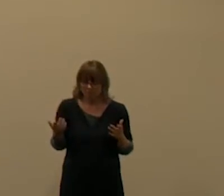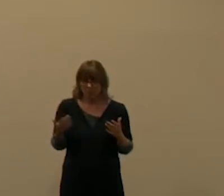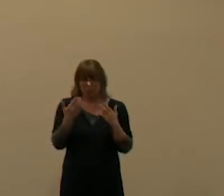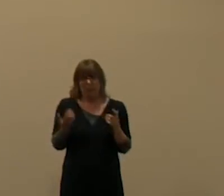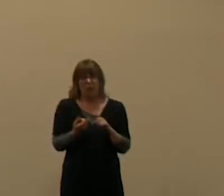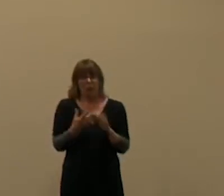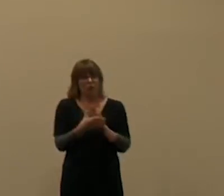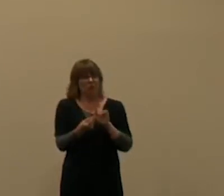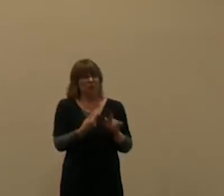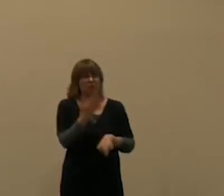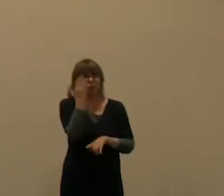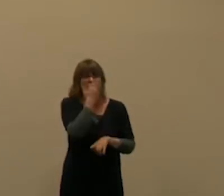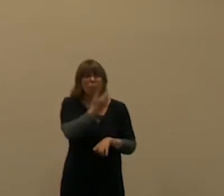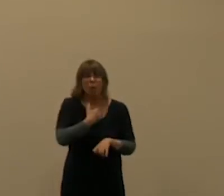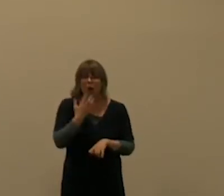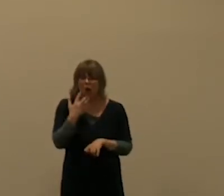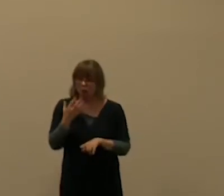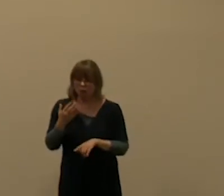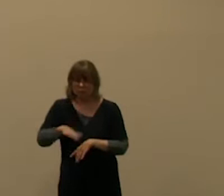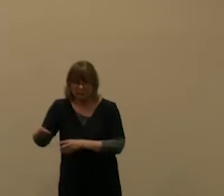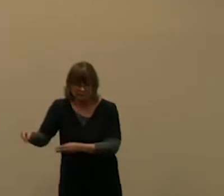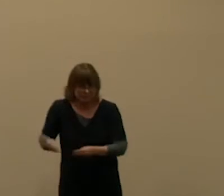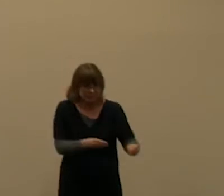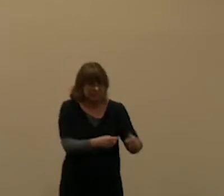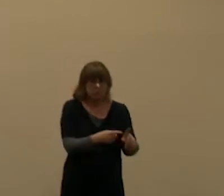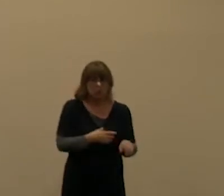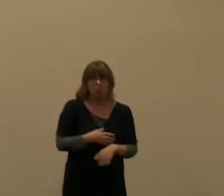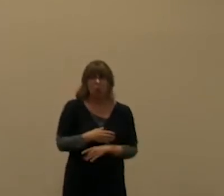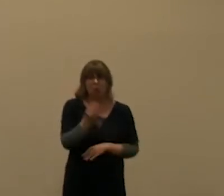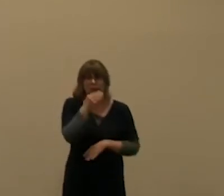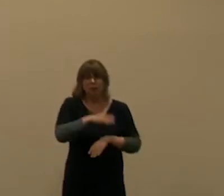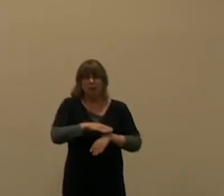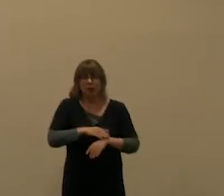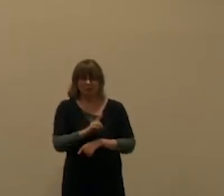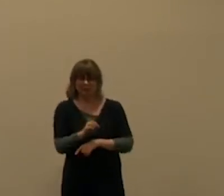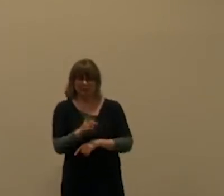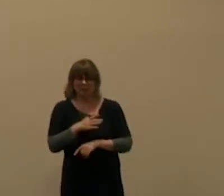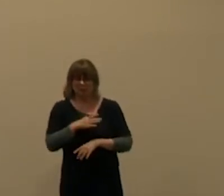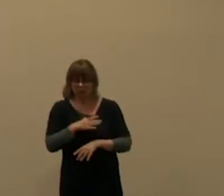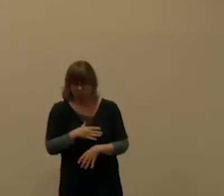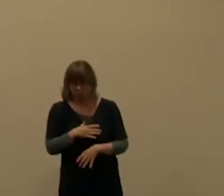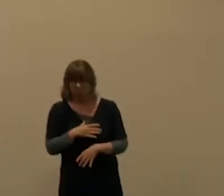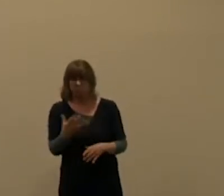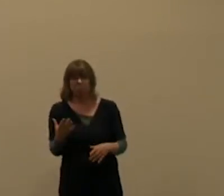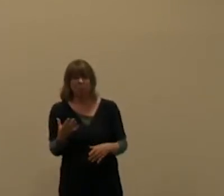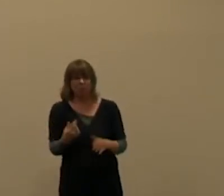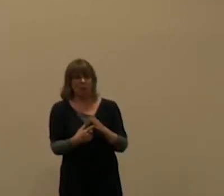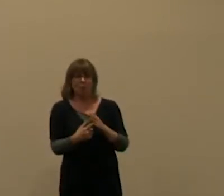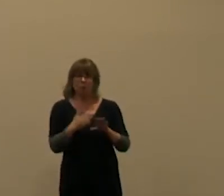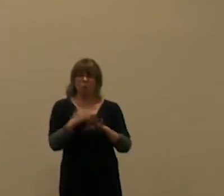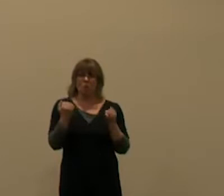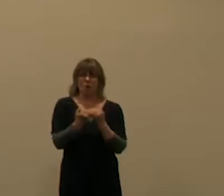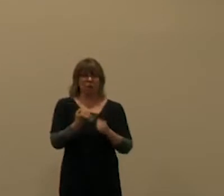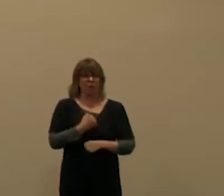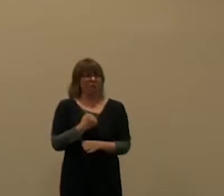these days. Some people have an after-lunch dip, so is it really a good idea to have this important